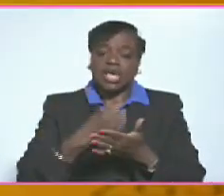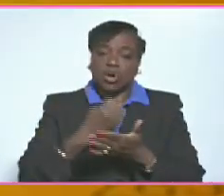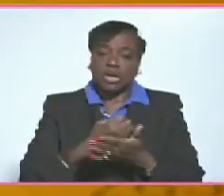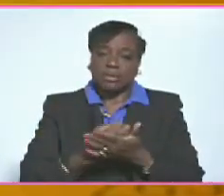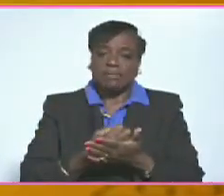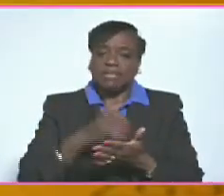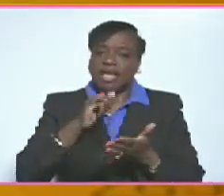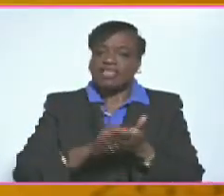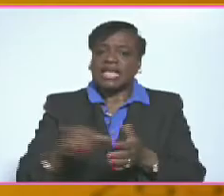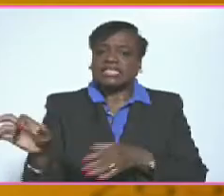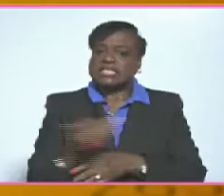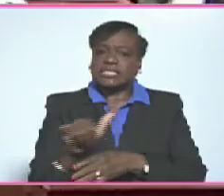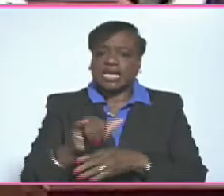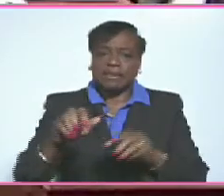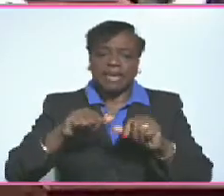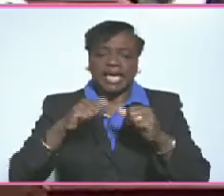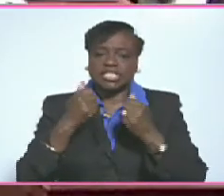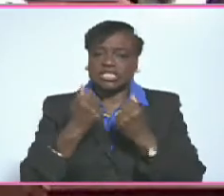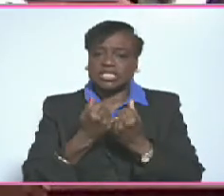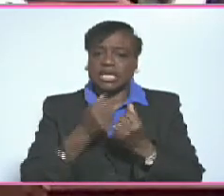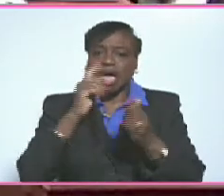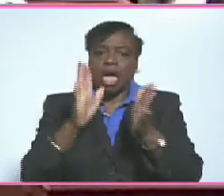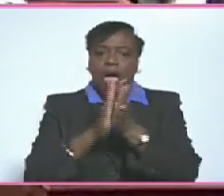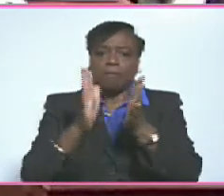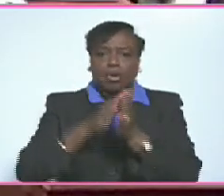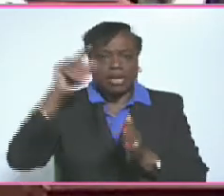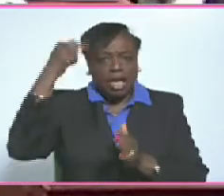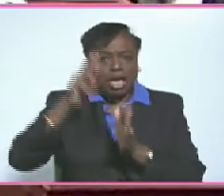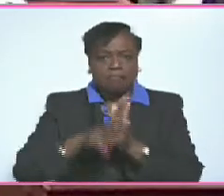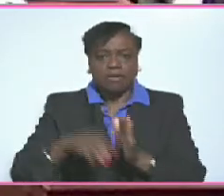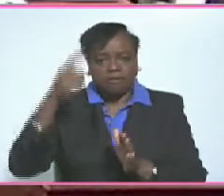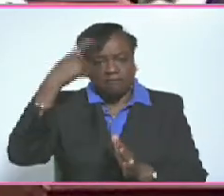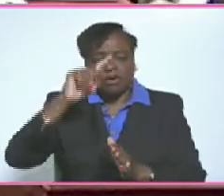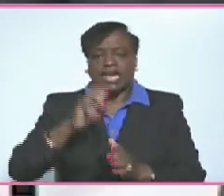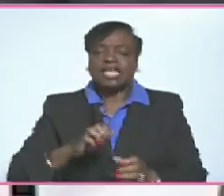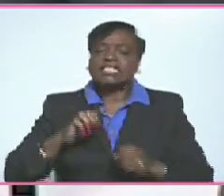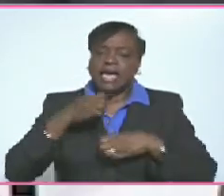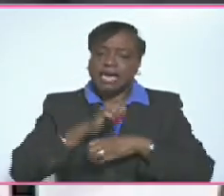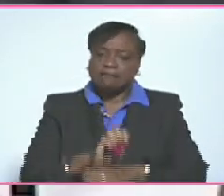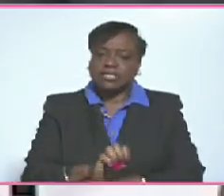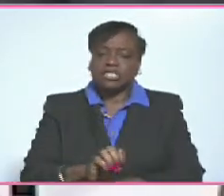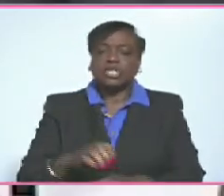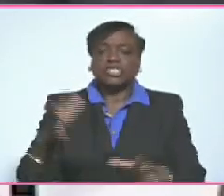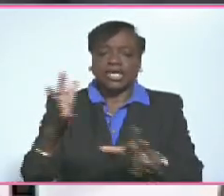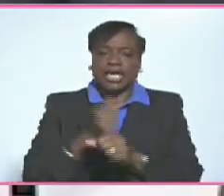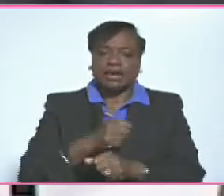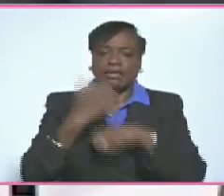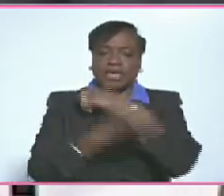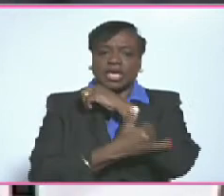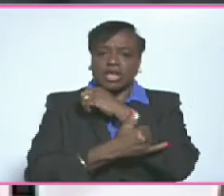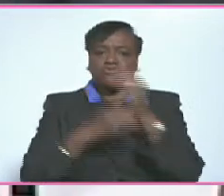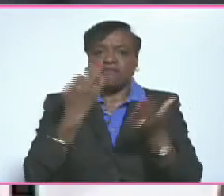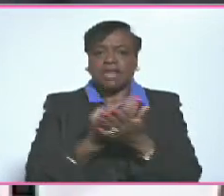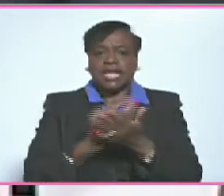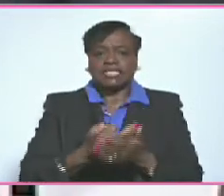that same agency, he said, applauded government for its efforts to get the country's finances